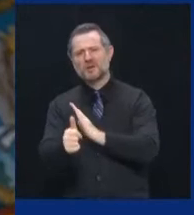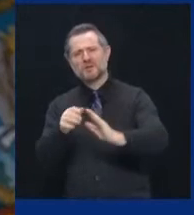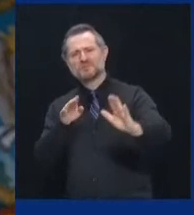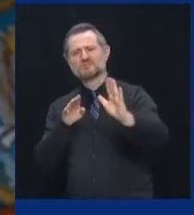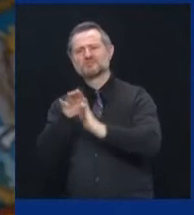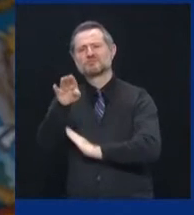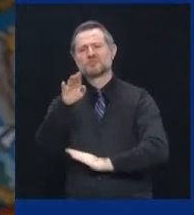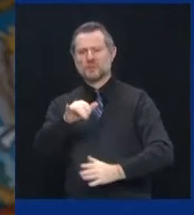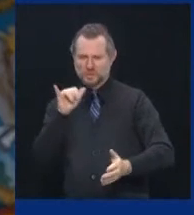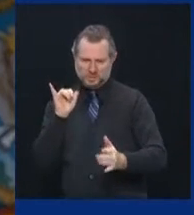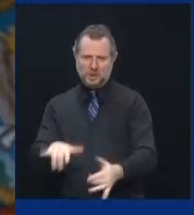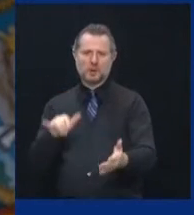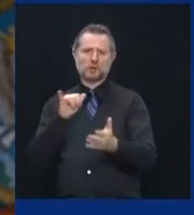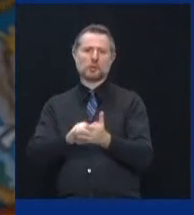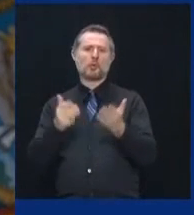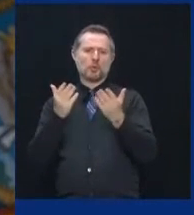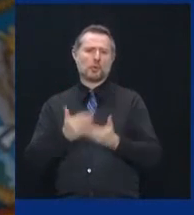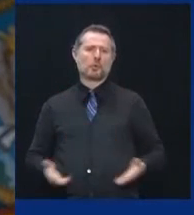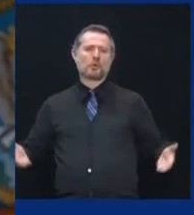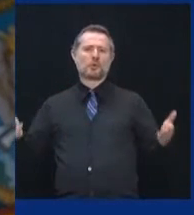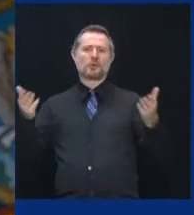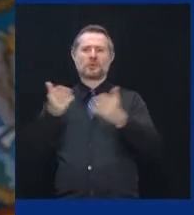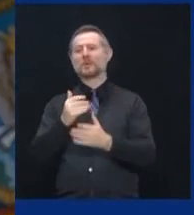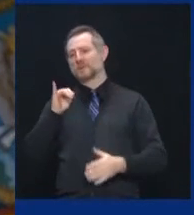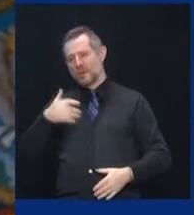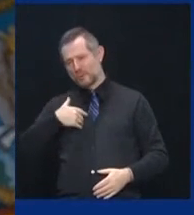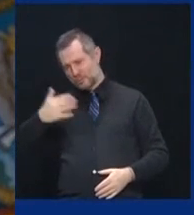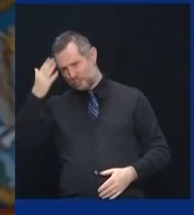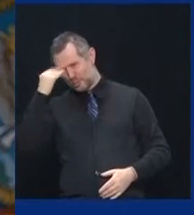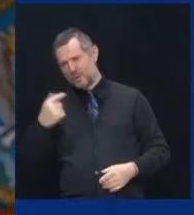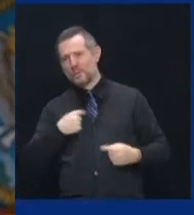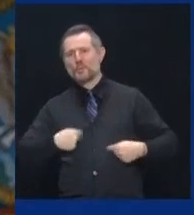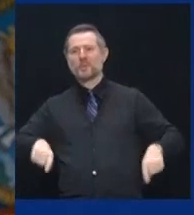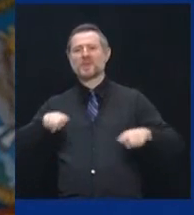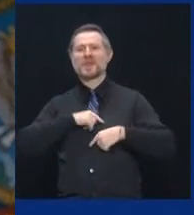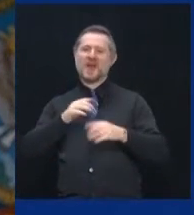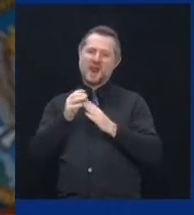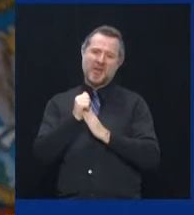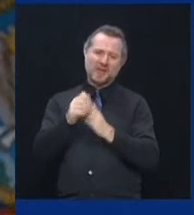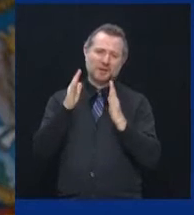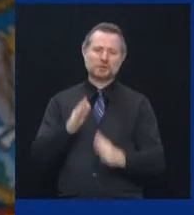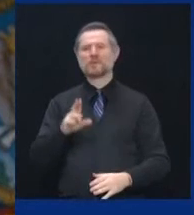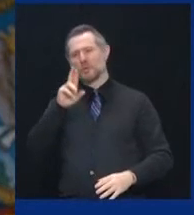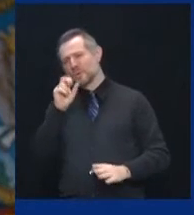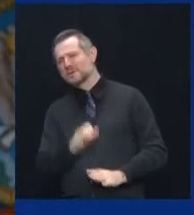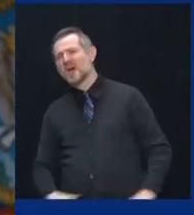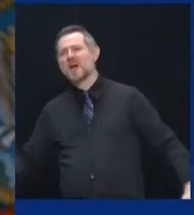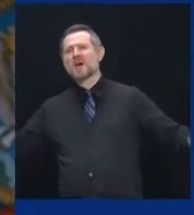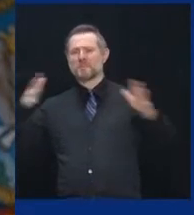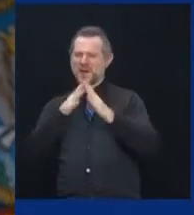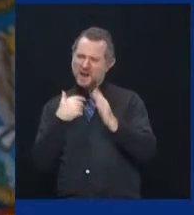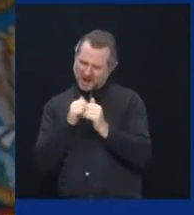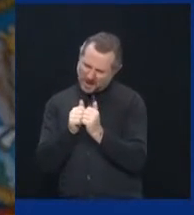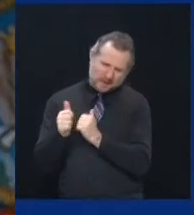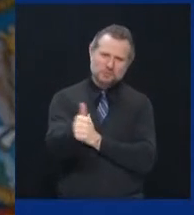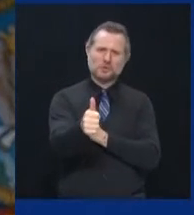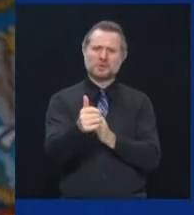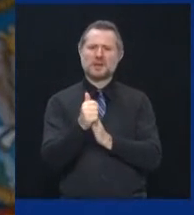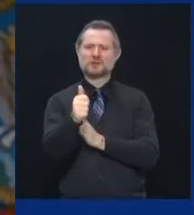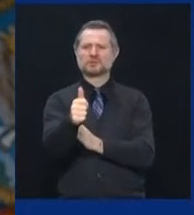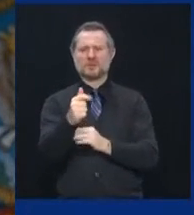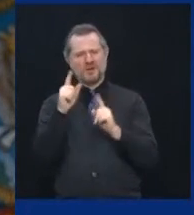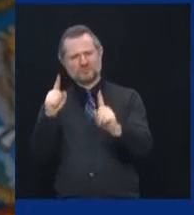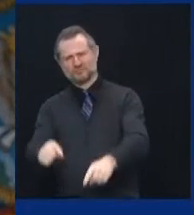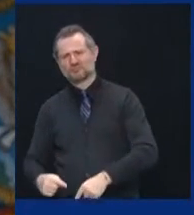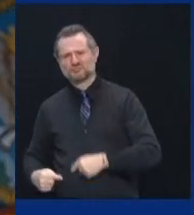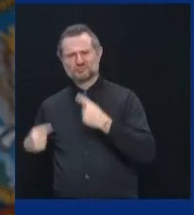legacy. That's what made us the progressive capital of the nation. We have done this throughout history. We